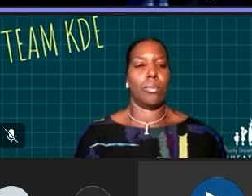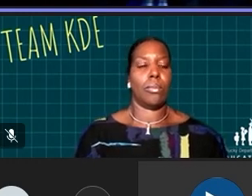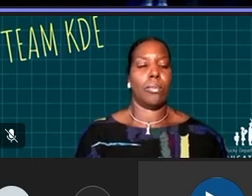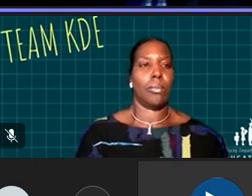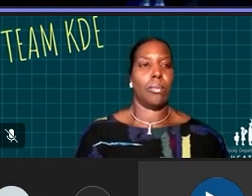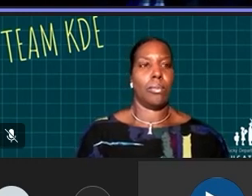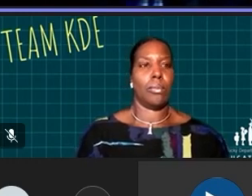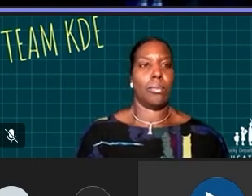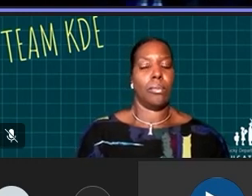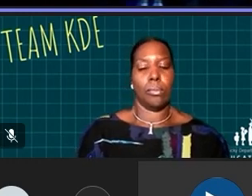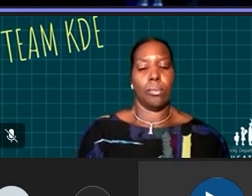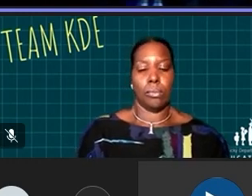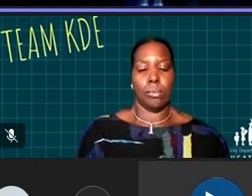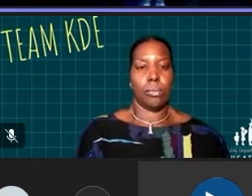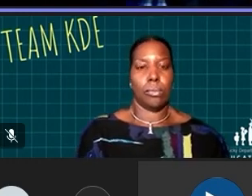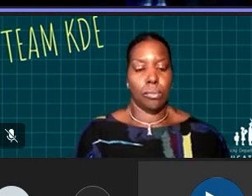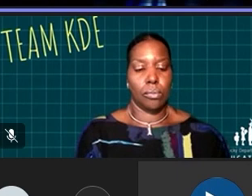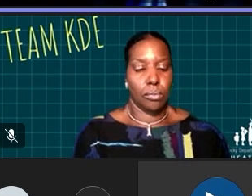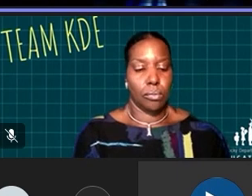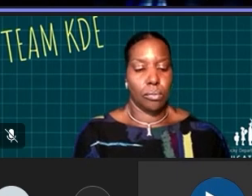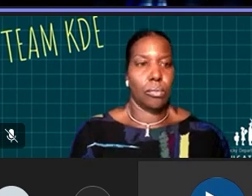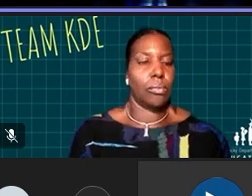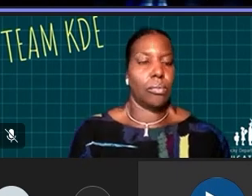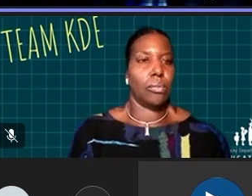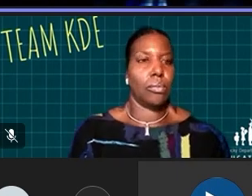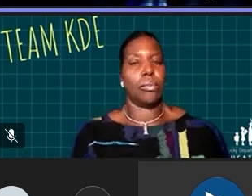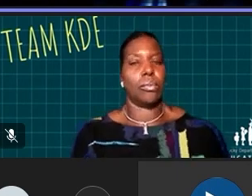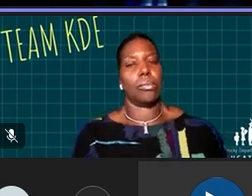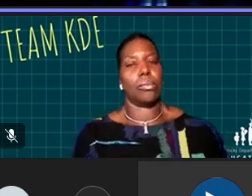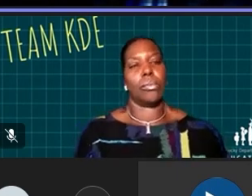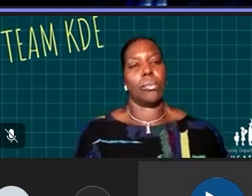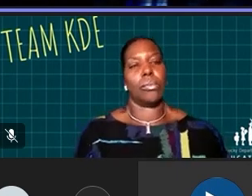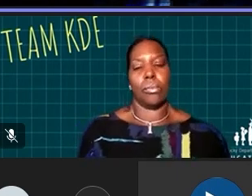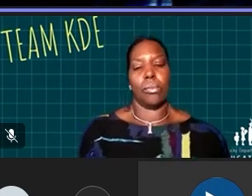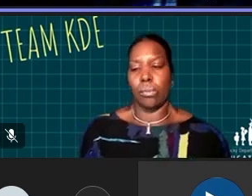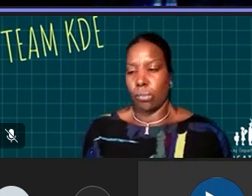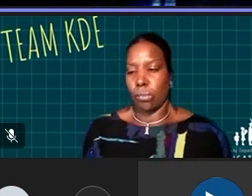of the service provider to meet those